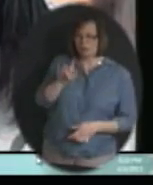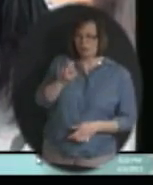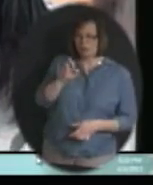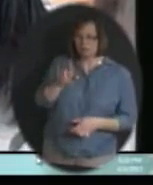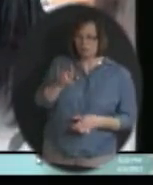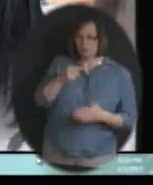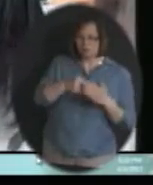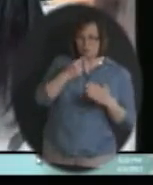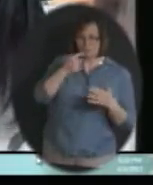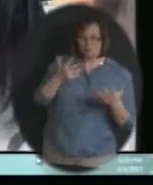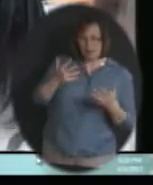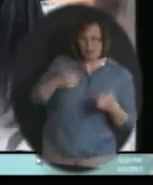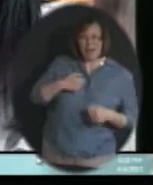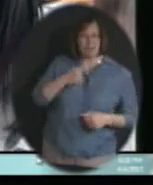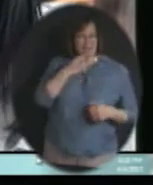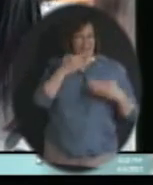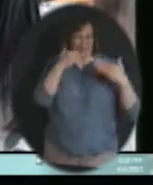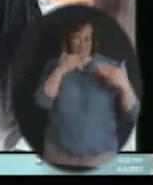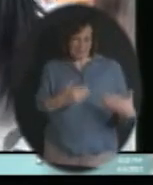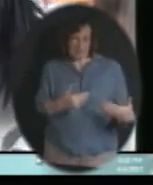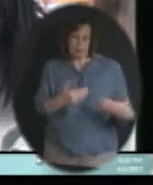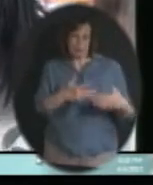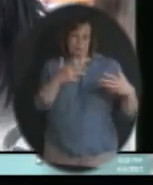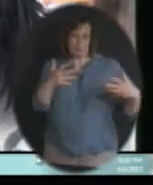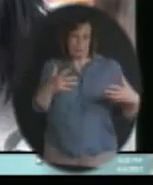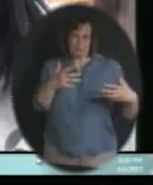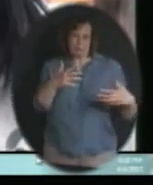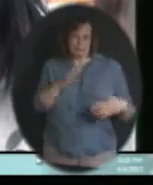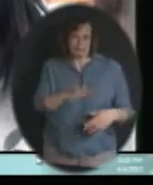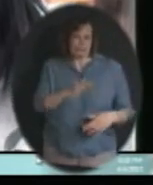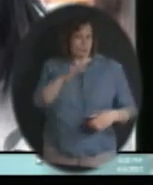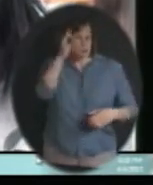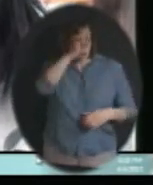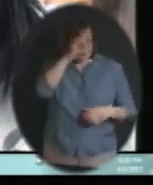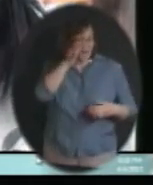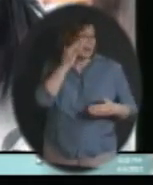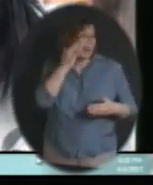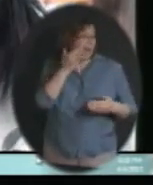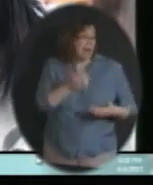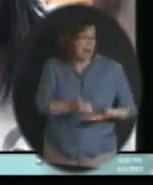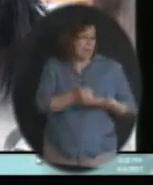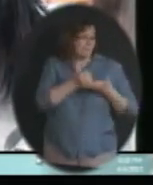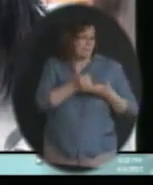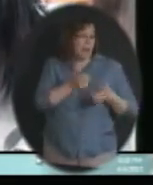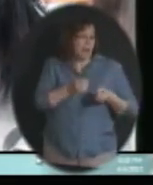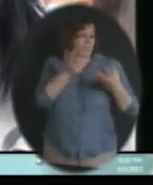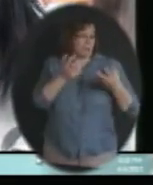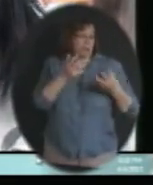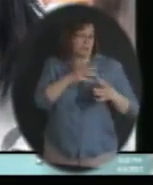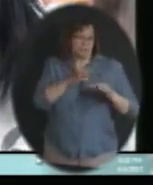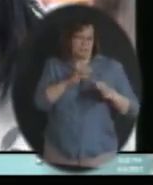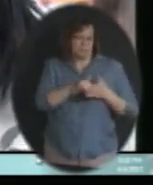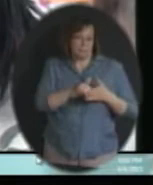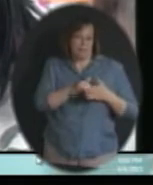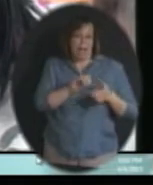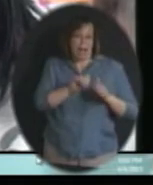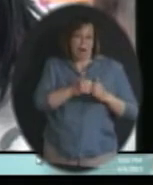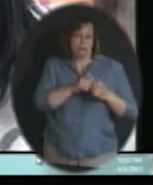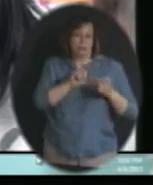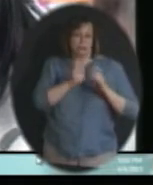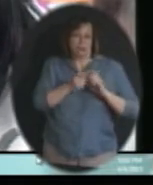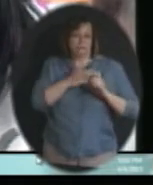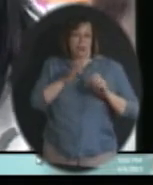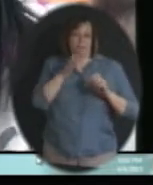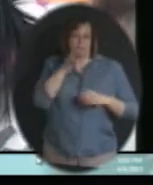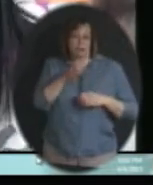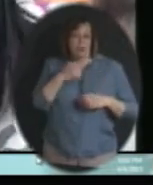say? I would say thank you so much. He has no idea how much he's done for me or what he's going to do or how he's shaped my future, and I